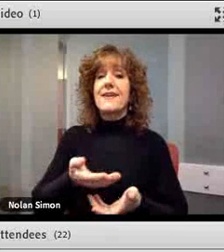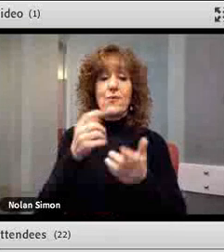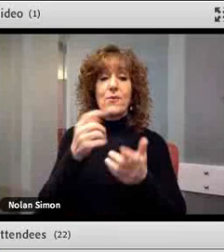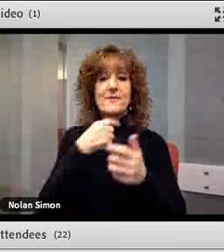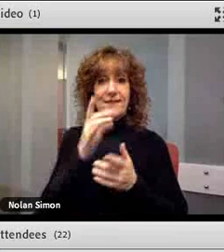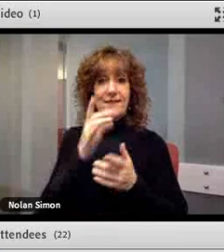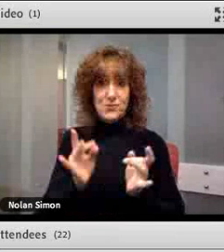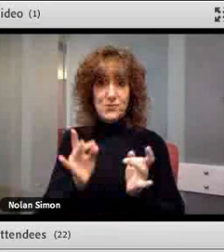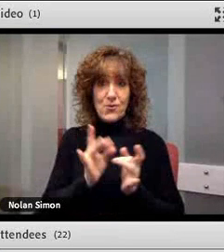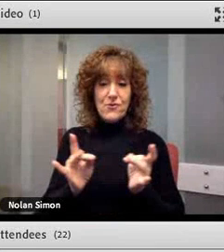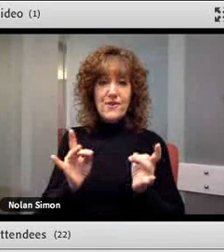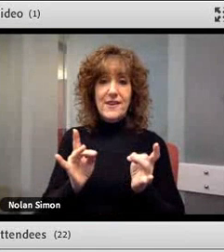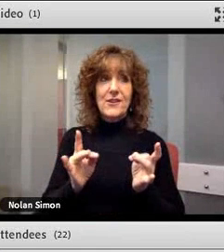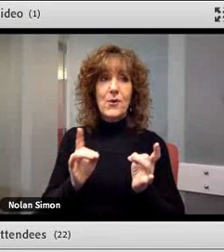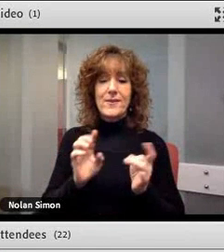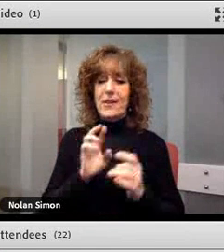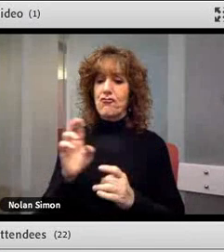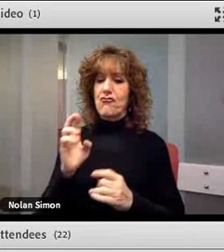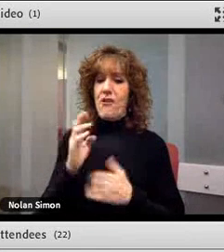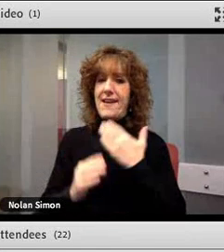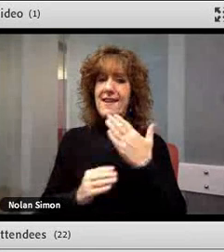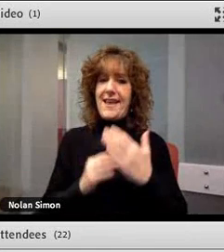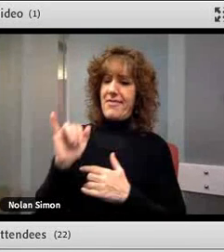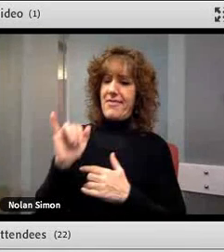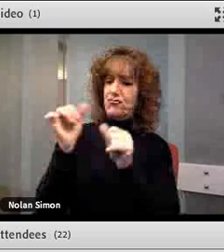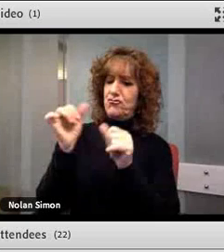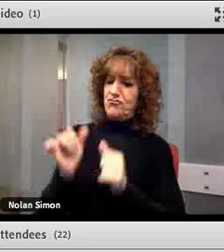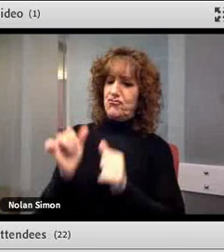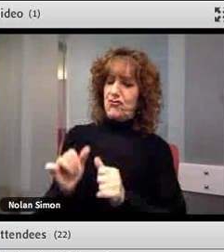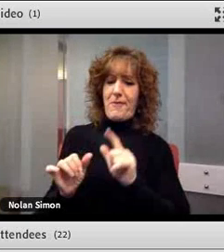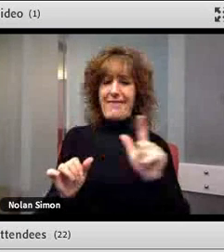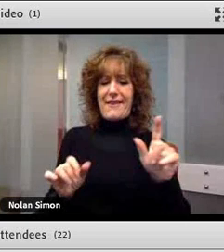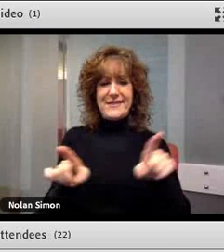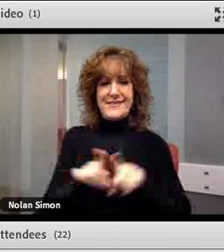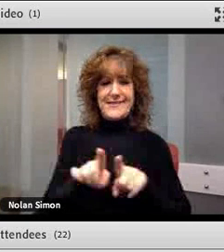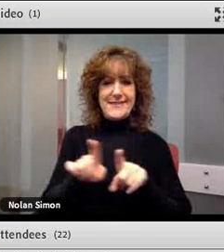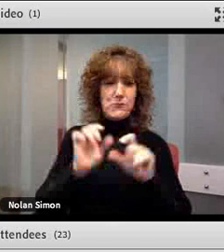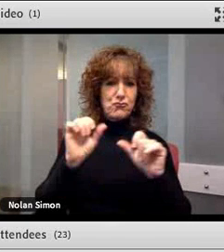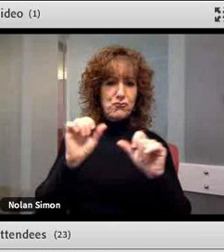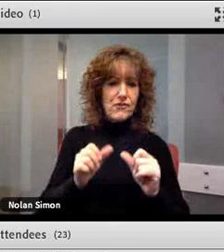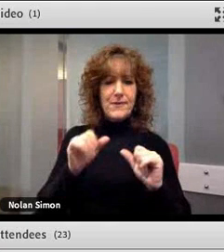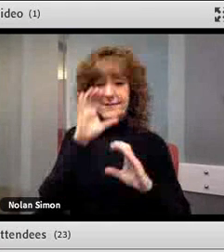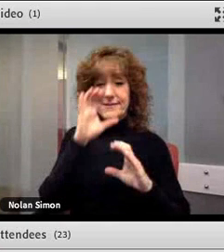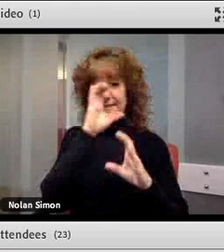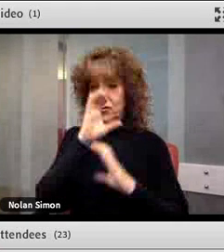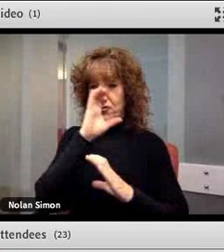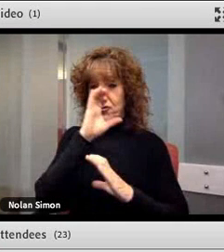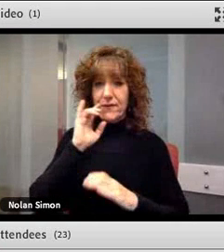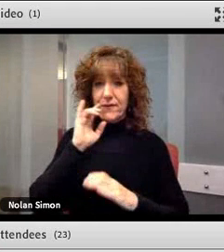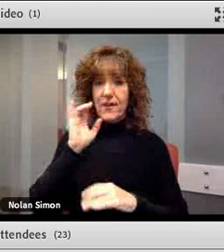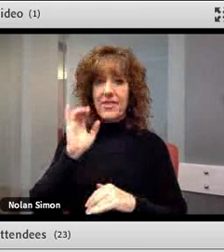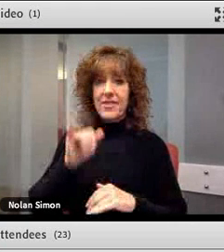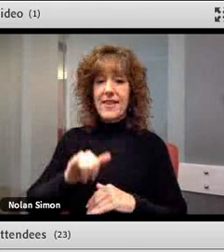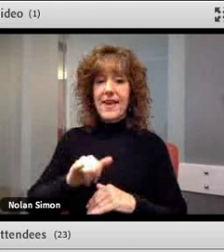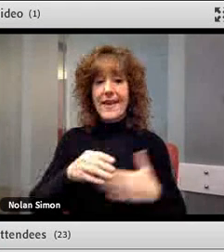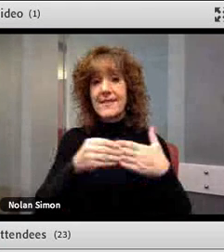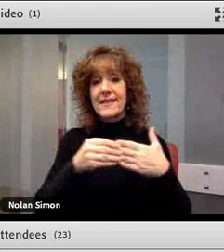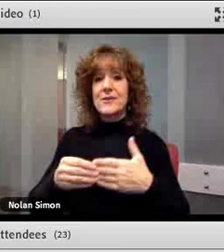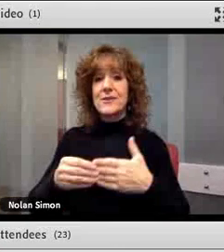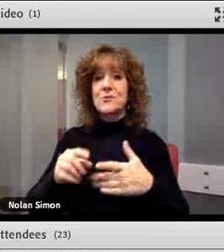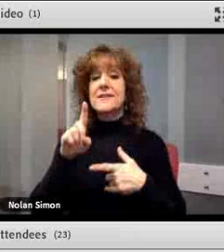for example, and say the right hand is that hand shape, the left hand is the same. You can do a search. It takes you to